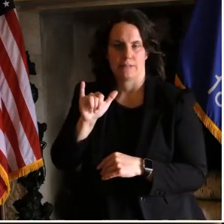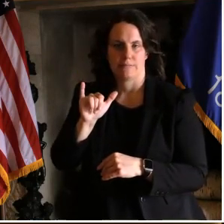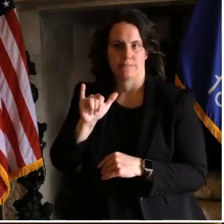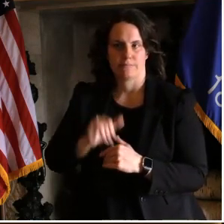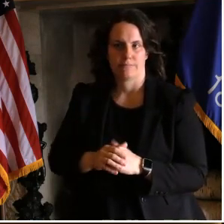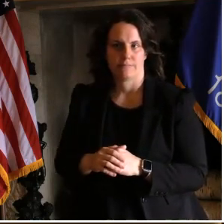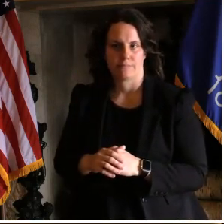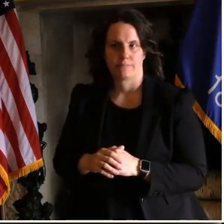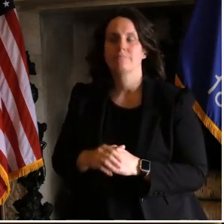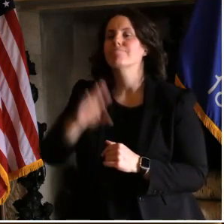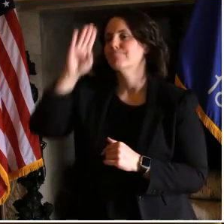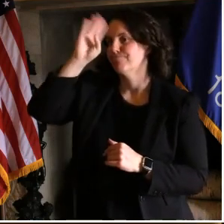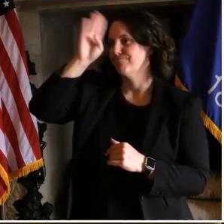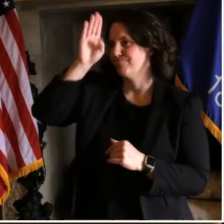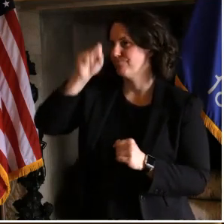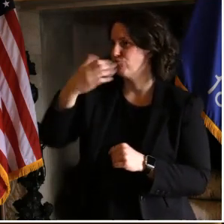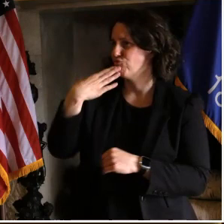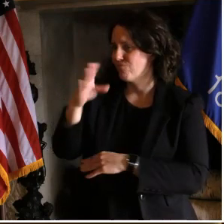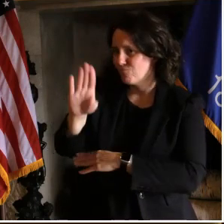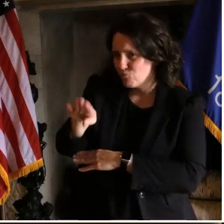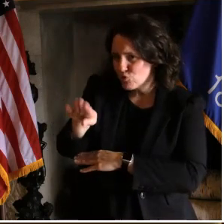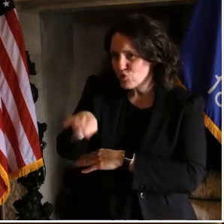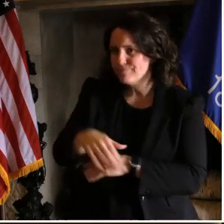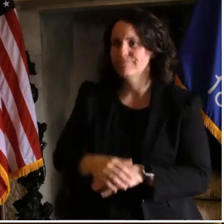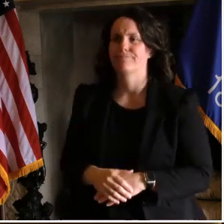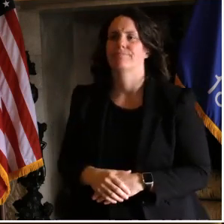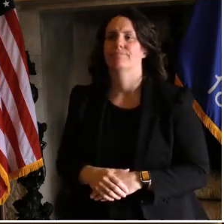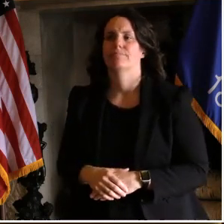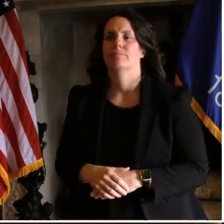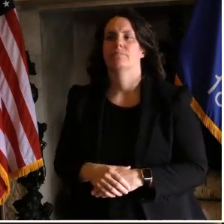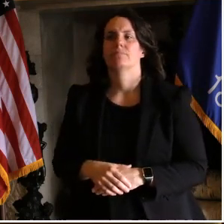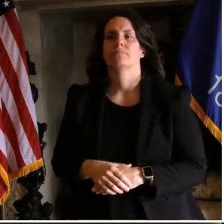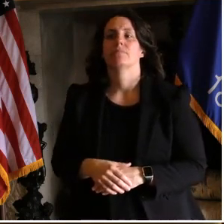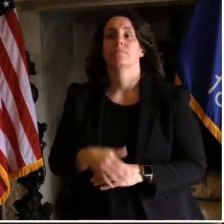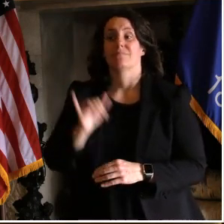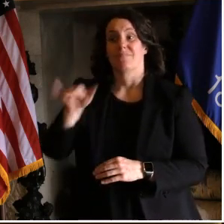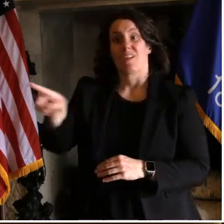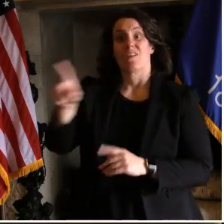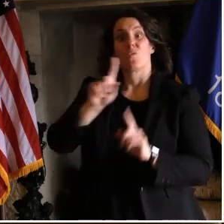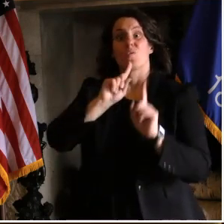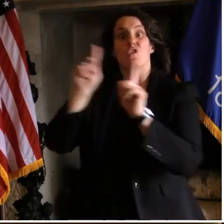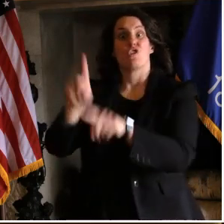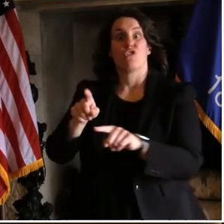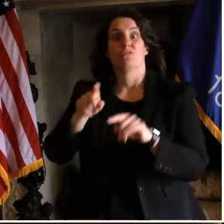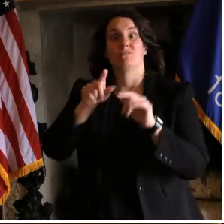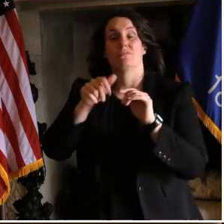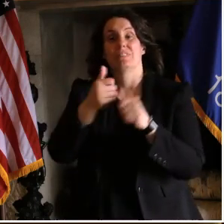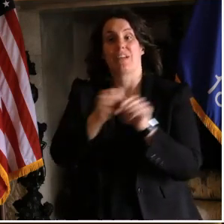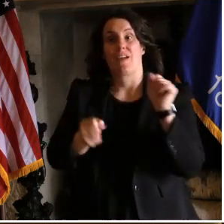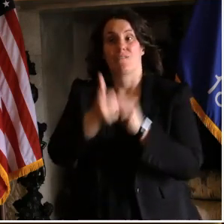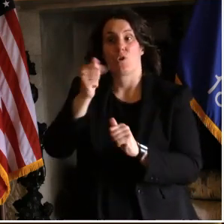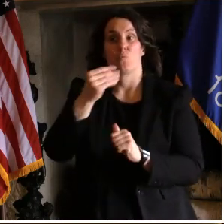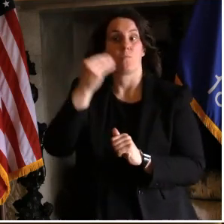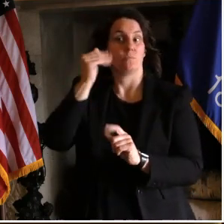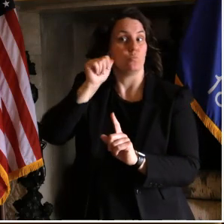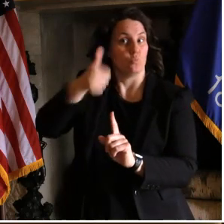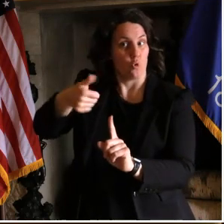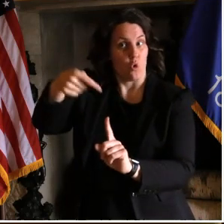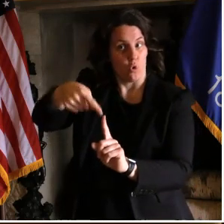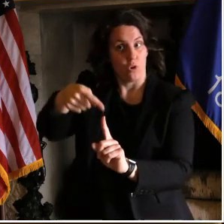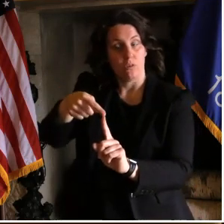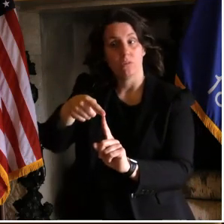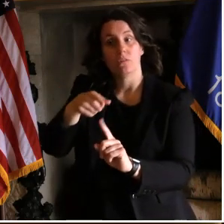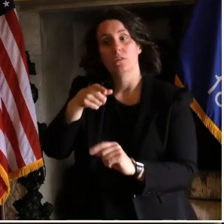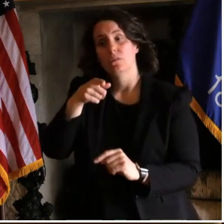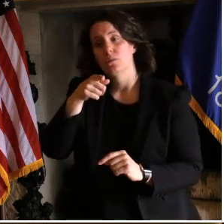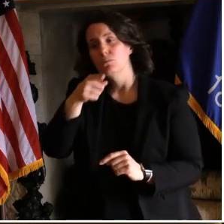Hi, good afternoon. As it relates to the order in effect tomorrow, without specifics today, do you anticipate a scenario where